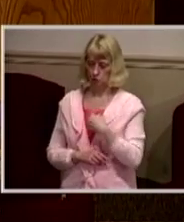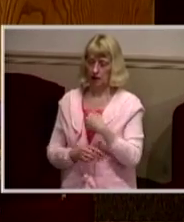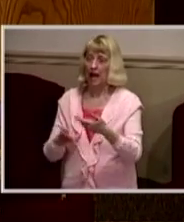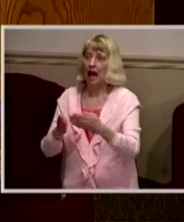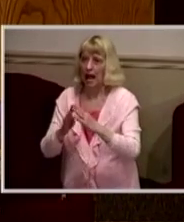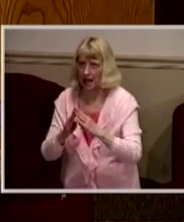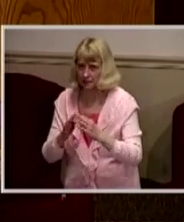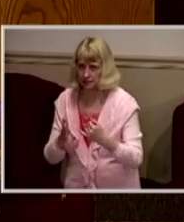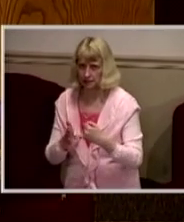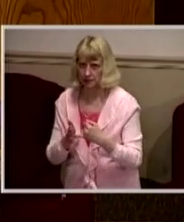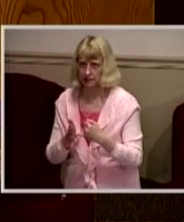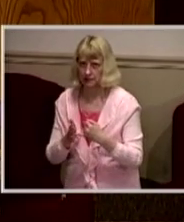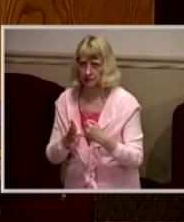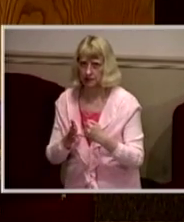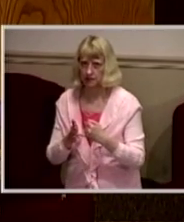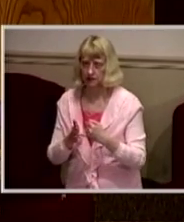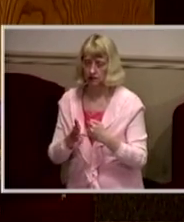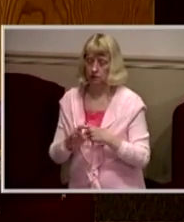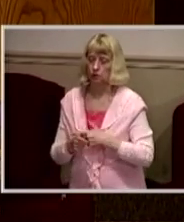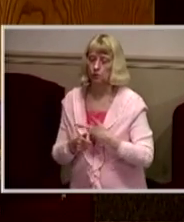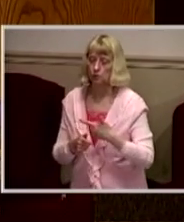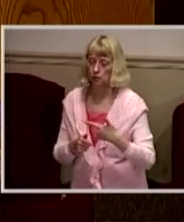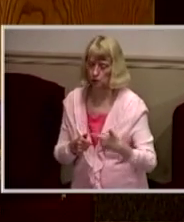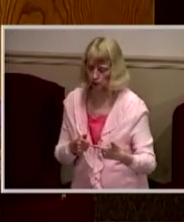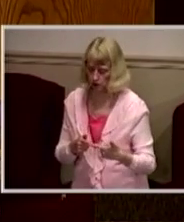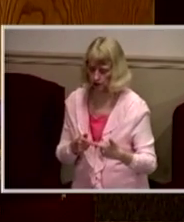it, much less